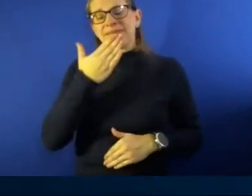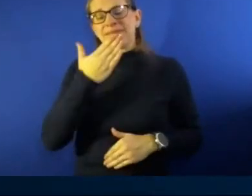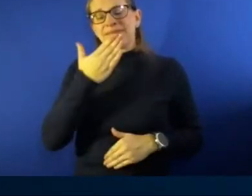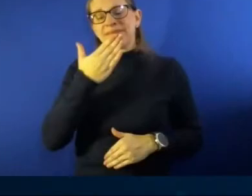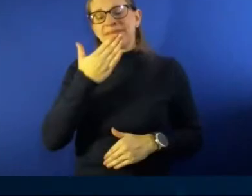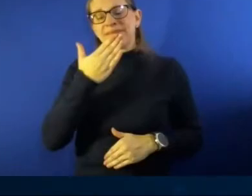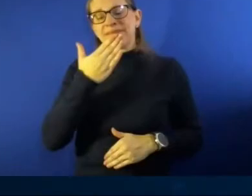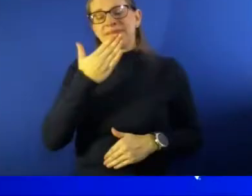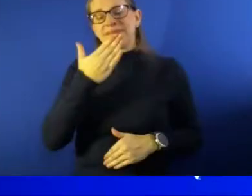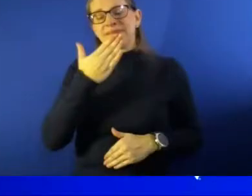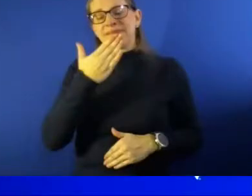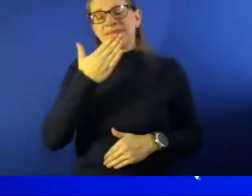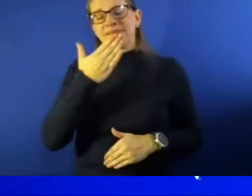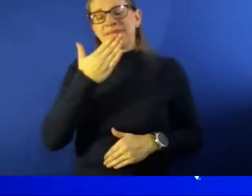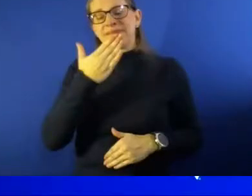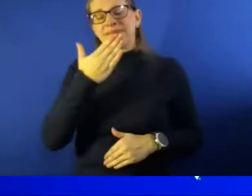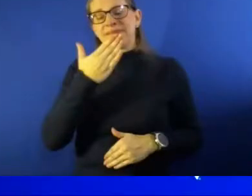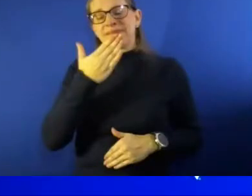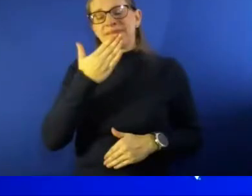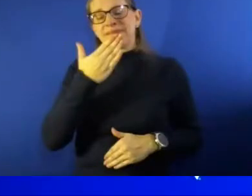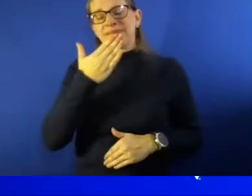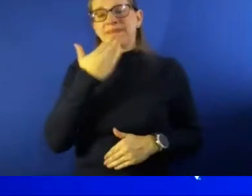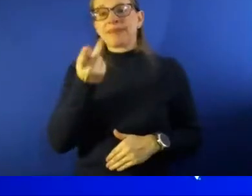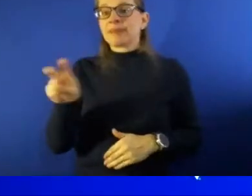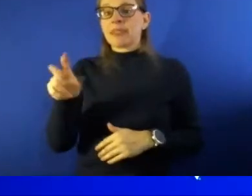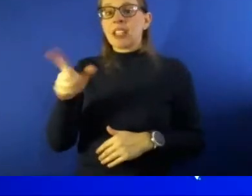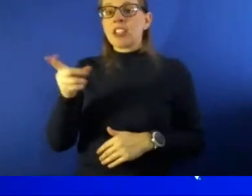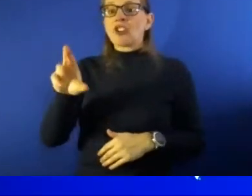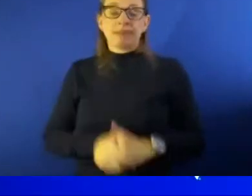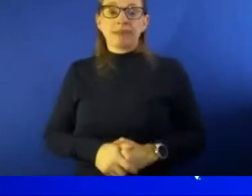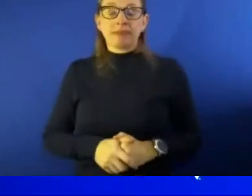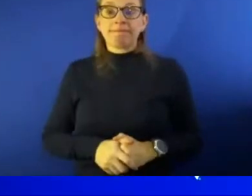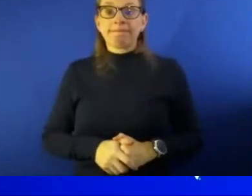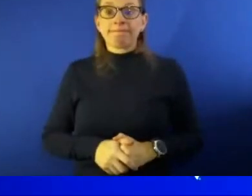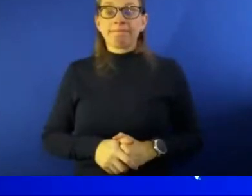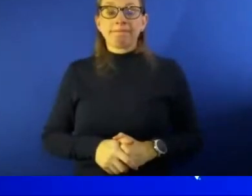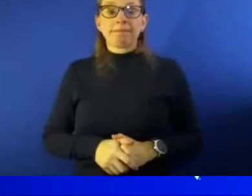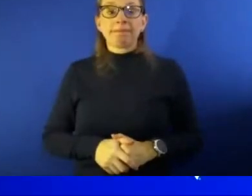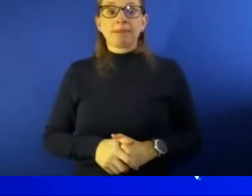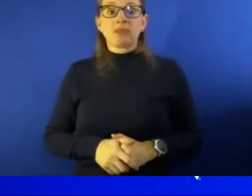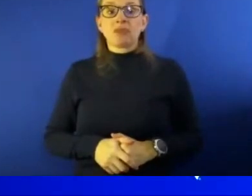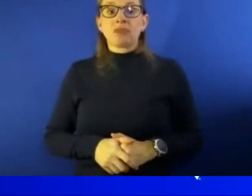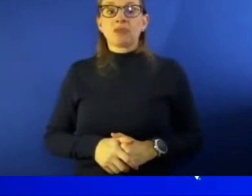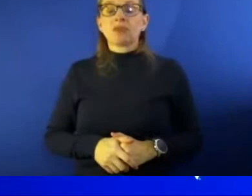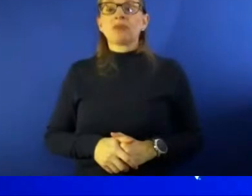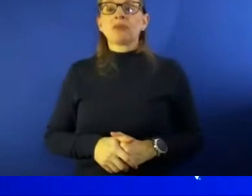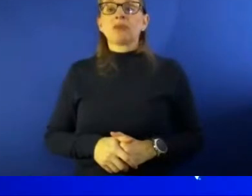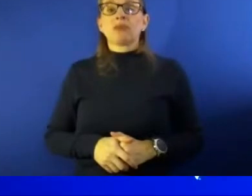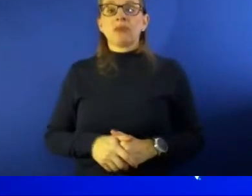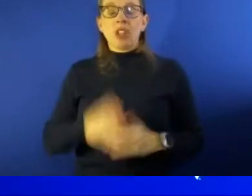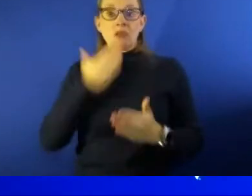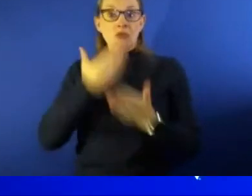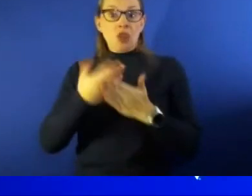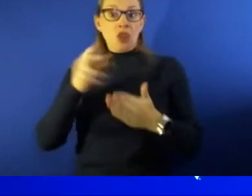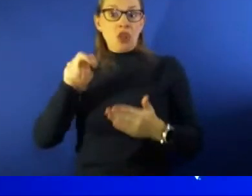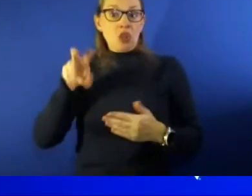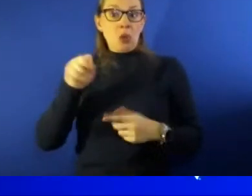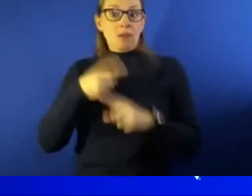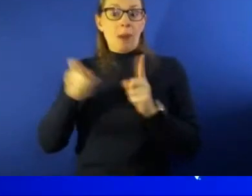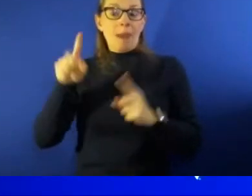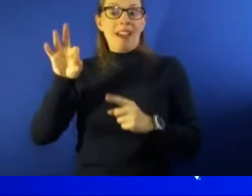today? Going to be a lot of news coming out later, probably from the FDA meeting today about the